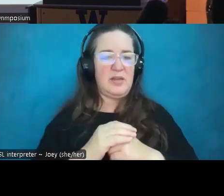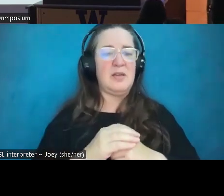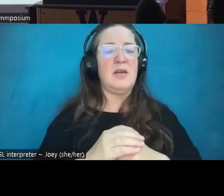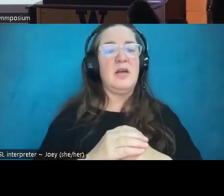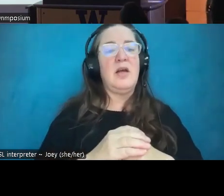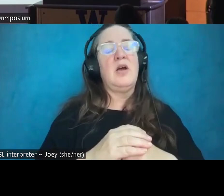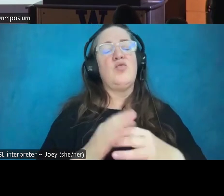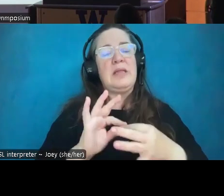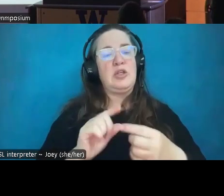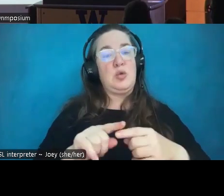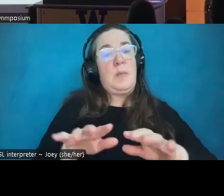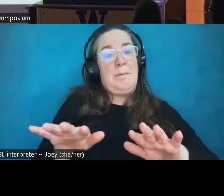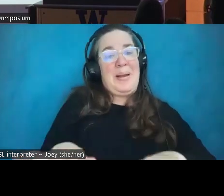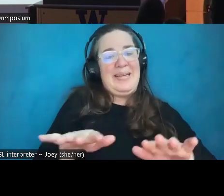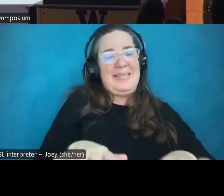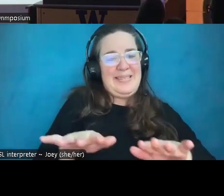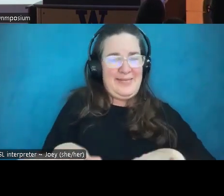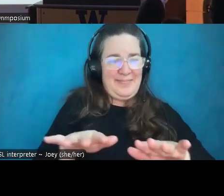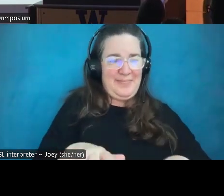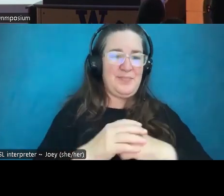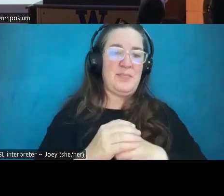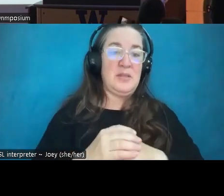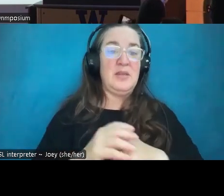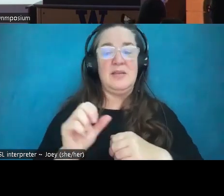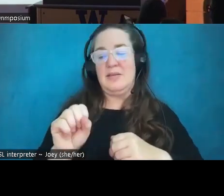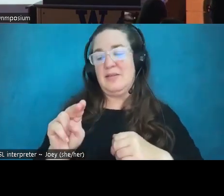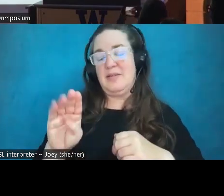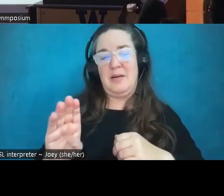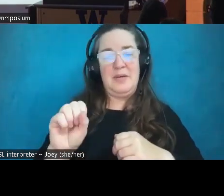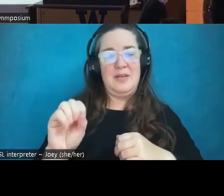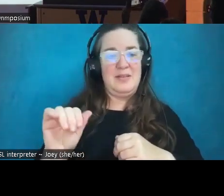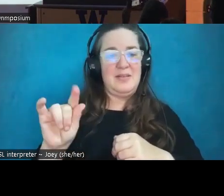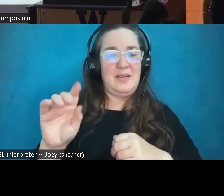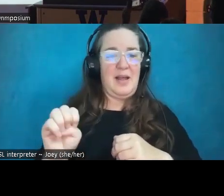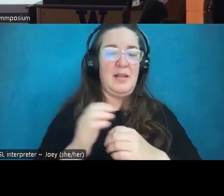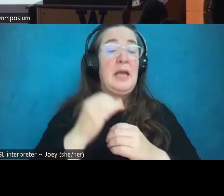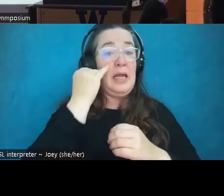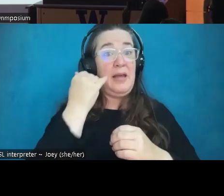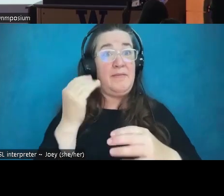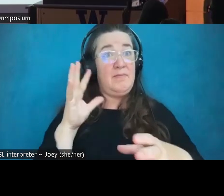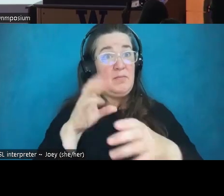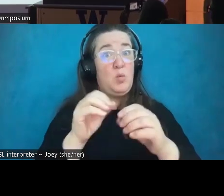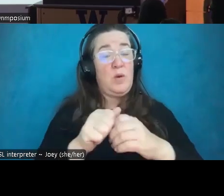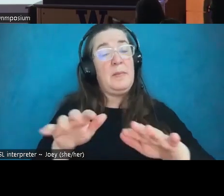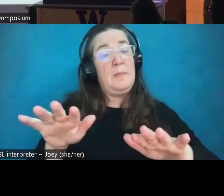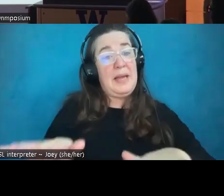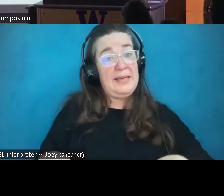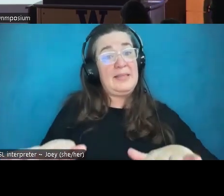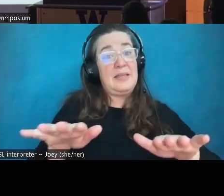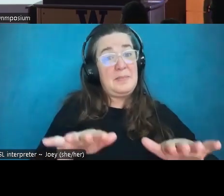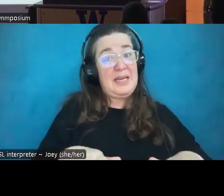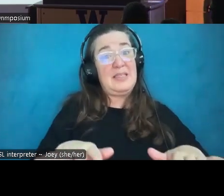found is patients who had a high engagement in pacing actually made